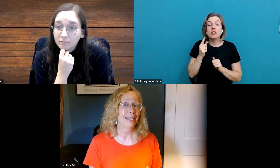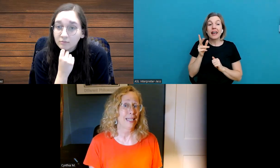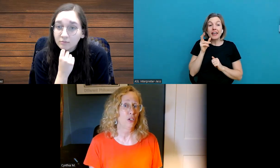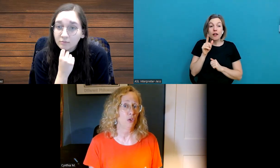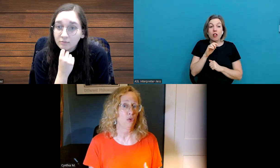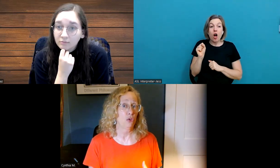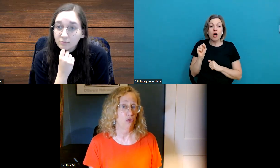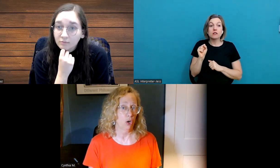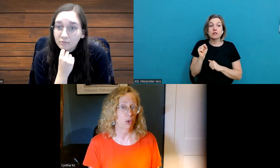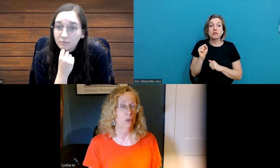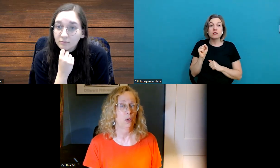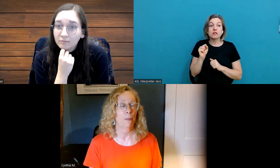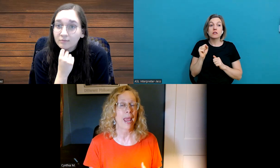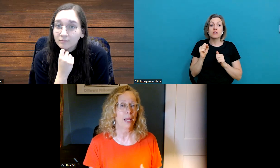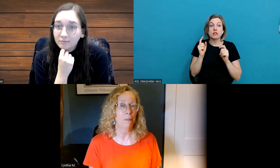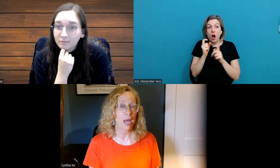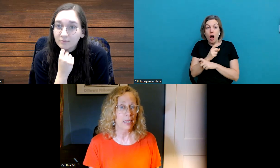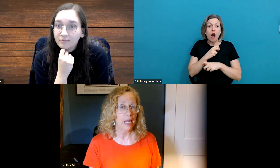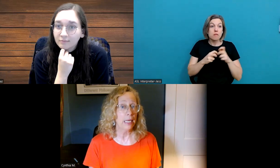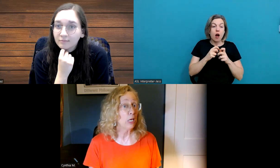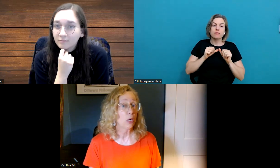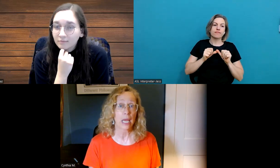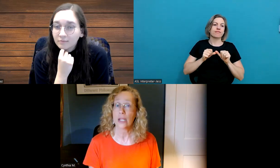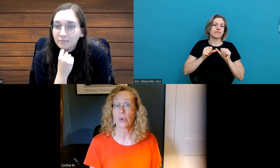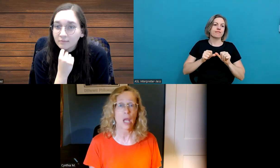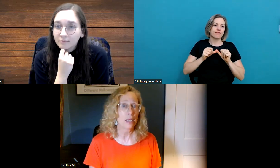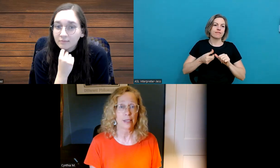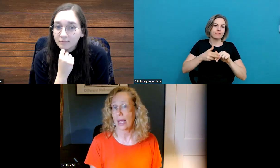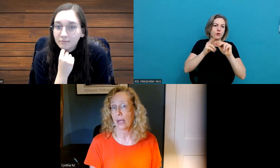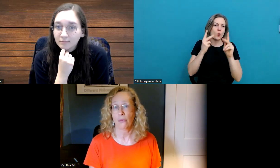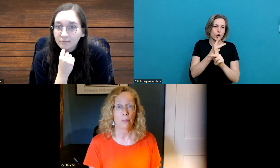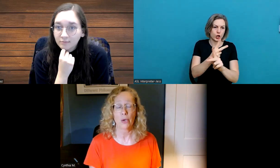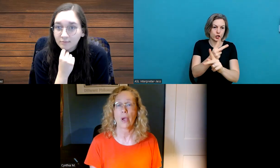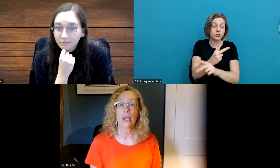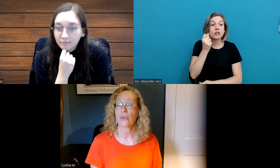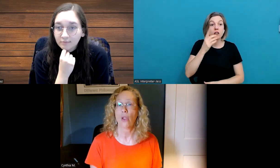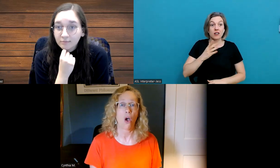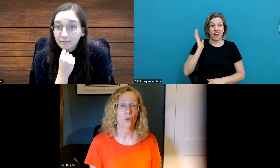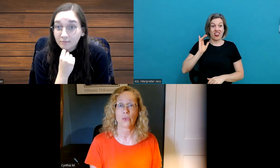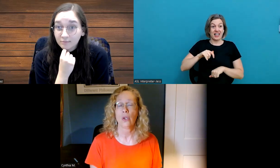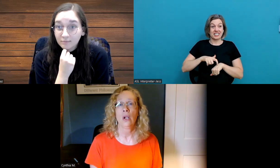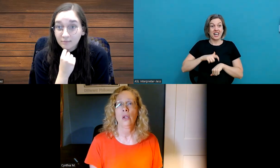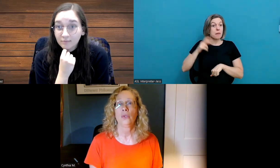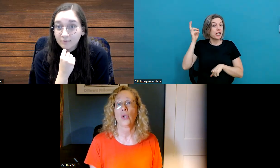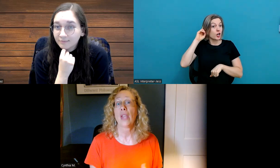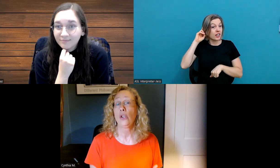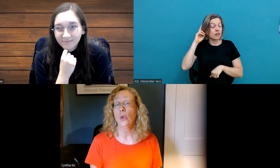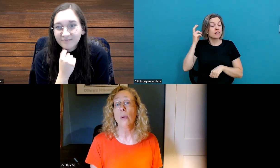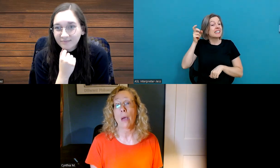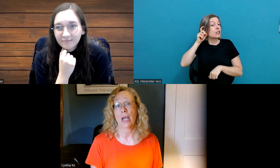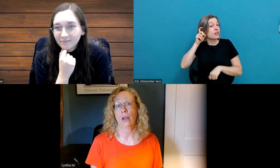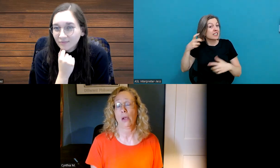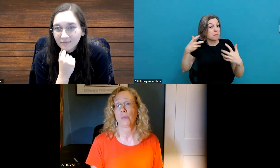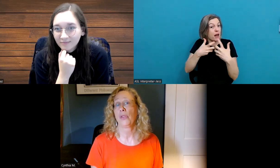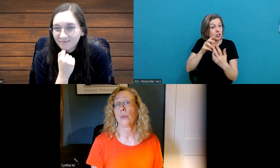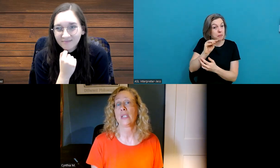loss continued to grow. Back in my day, hearing aids were not designed for mid-range loss. So they knew